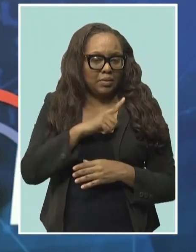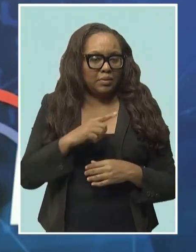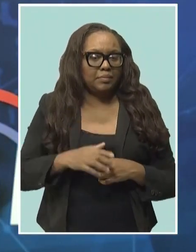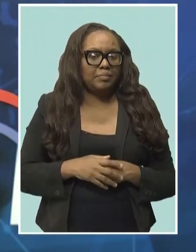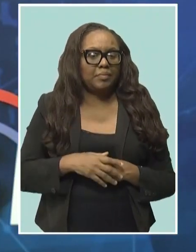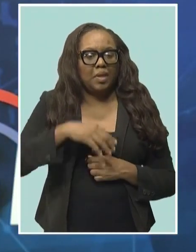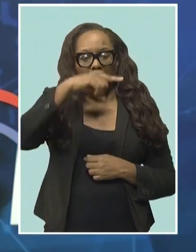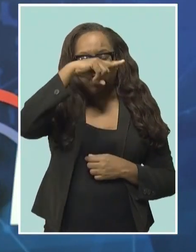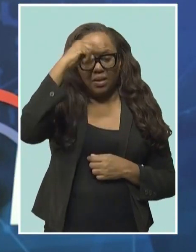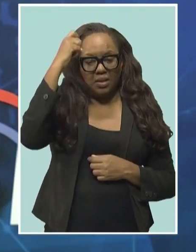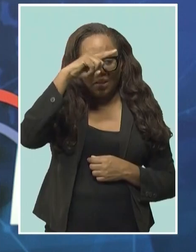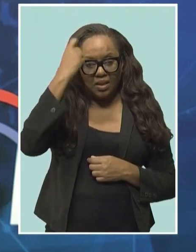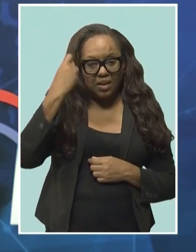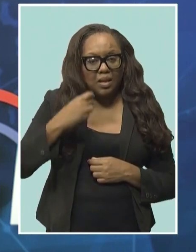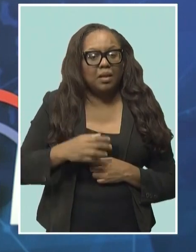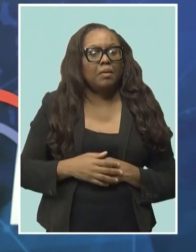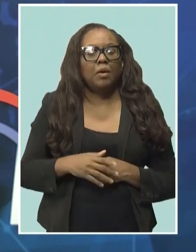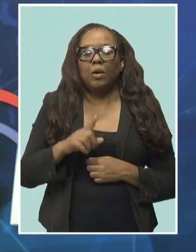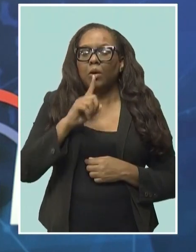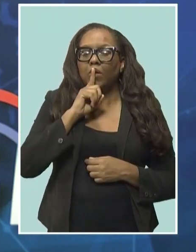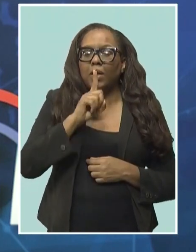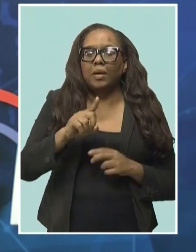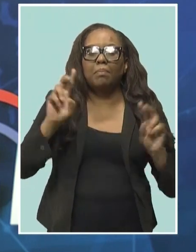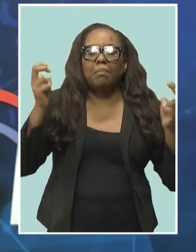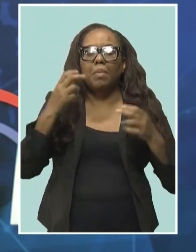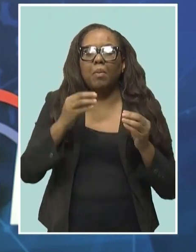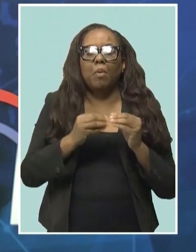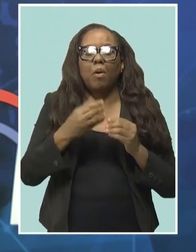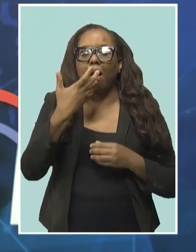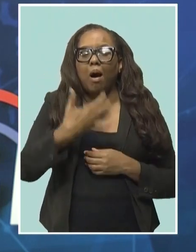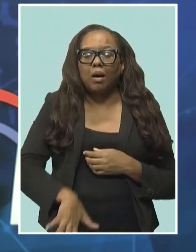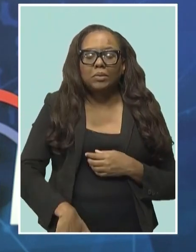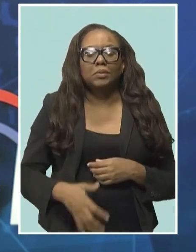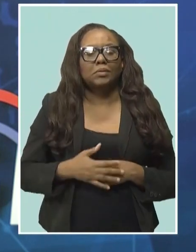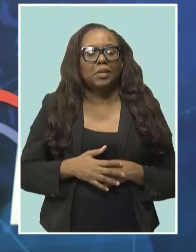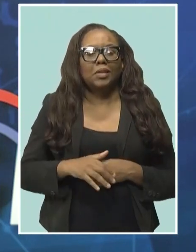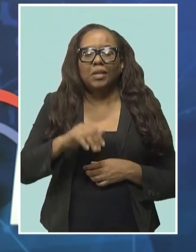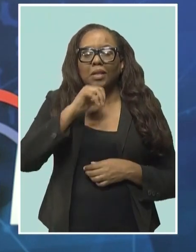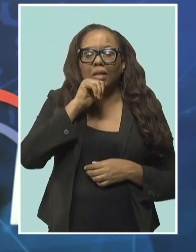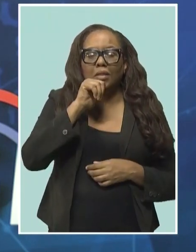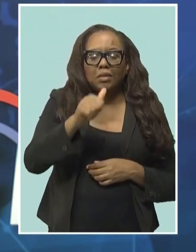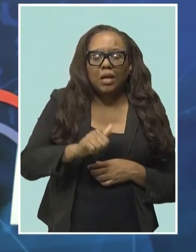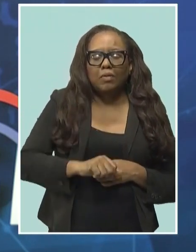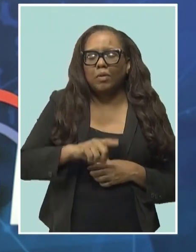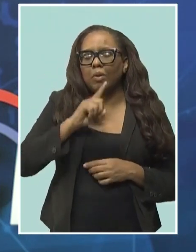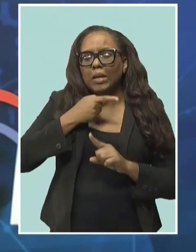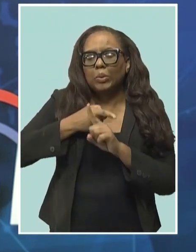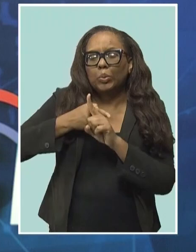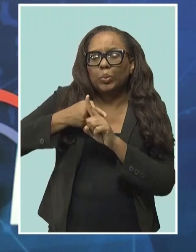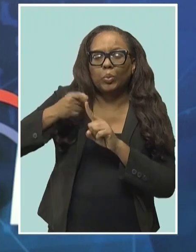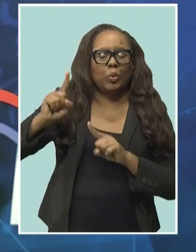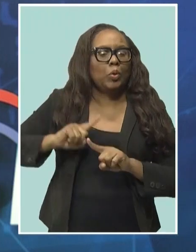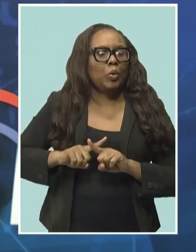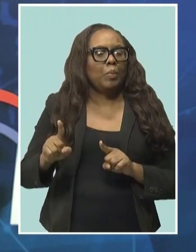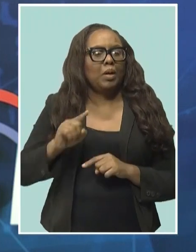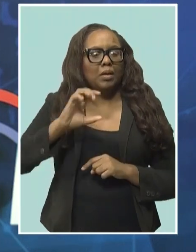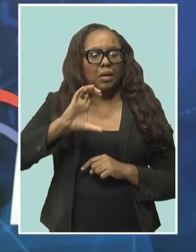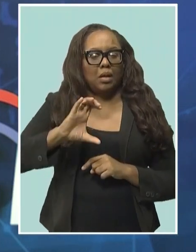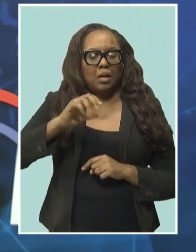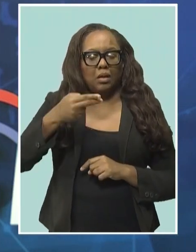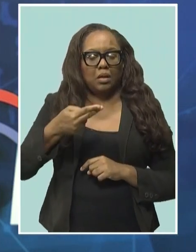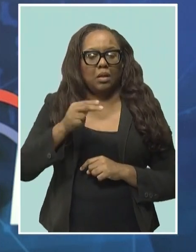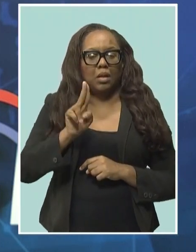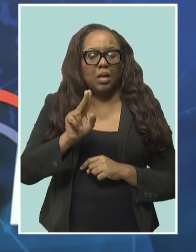hotter, and not because of the temperature, but the loads of fun activities which Chukka Adventures has in store for locals with